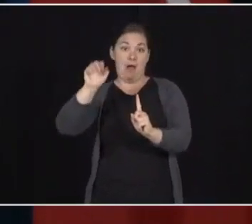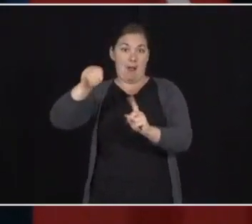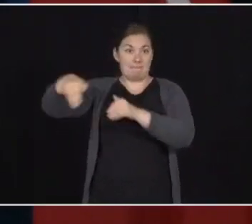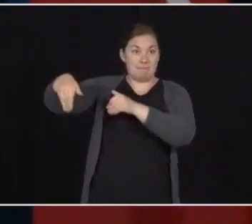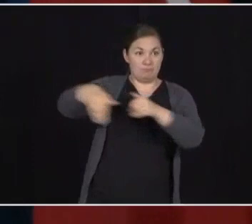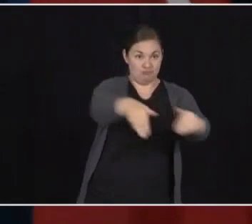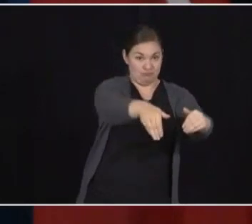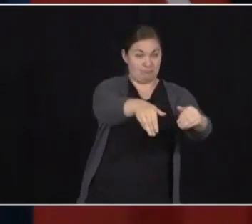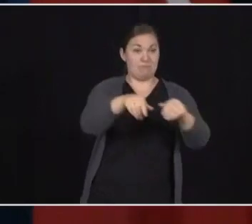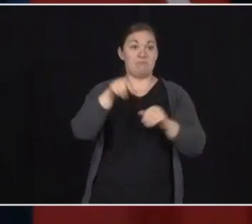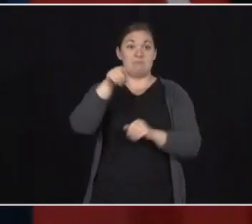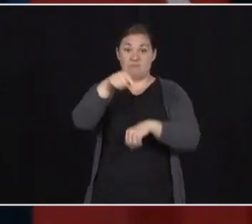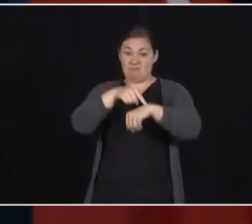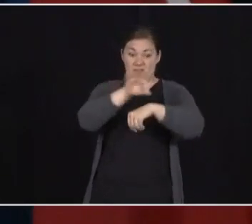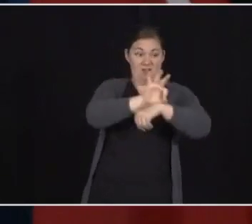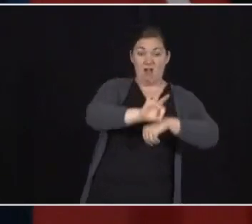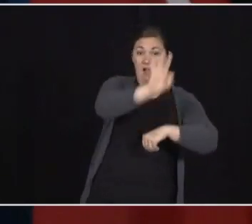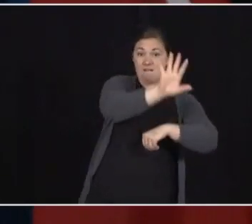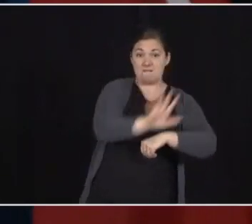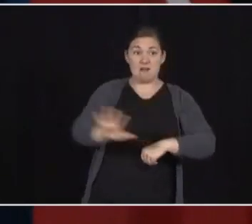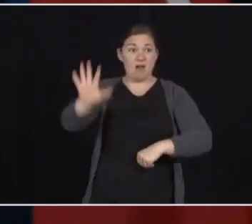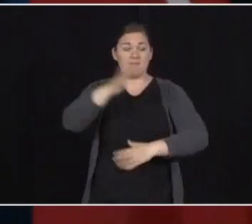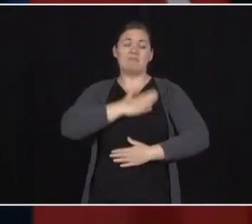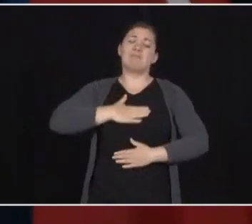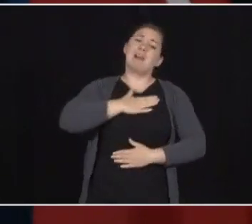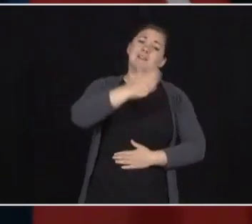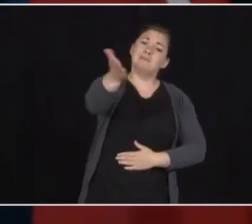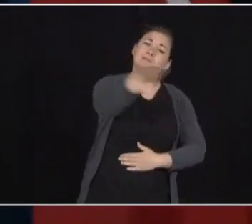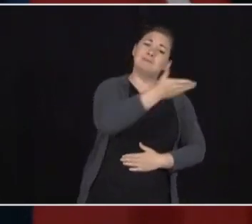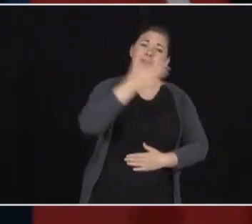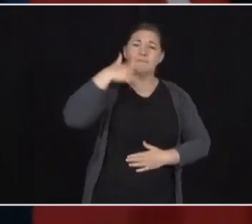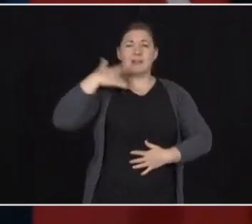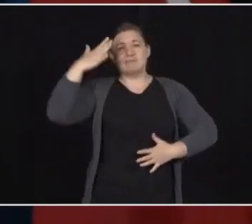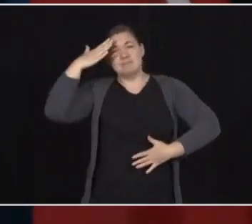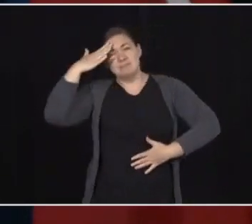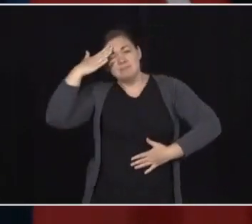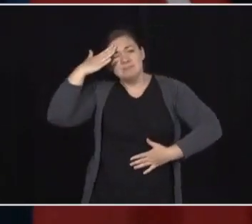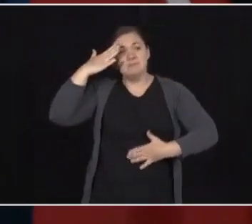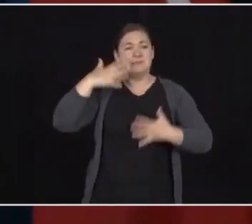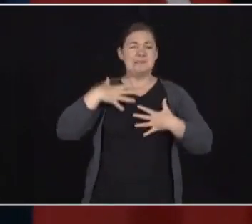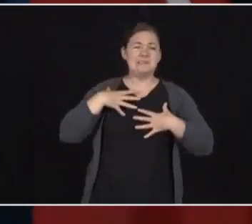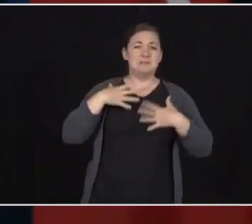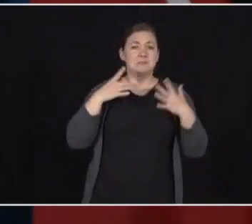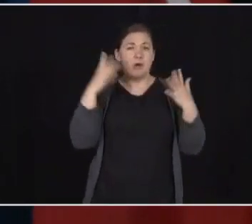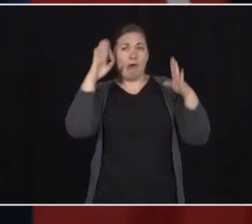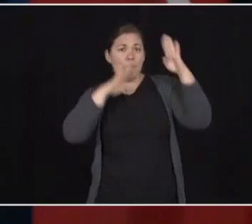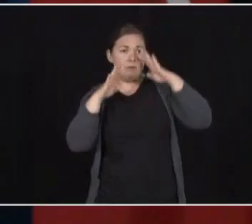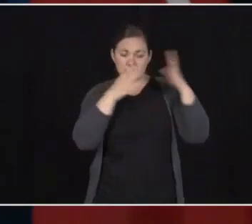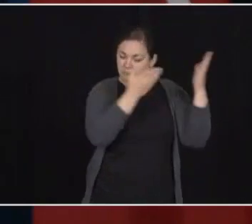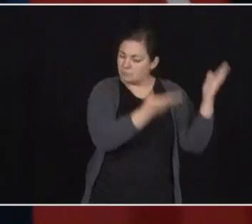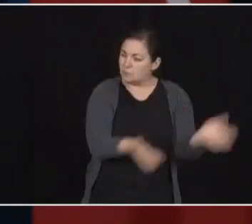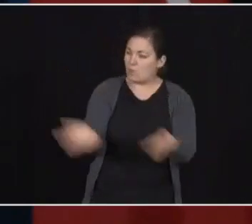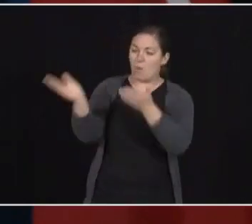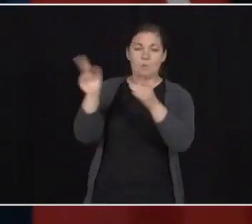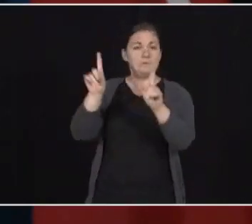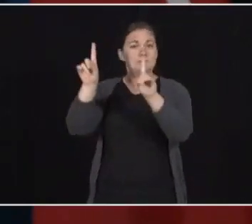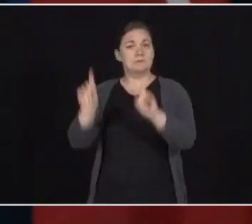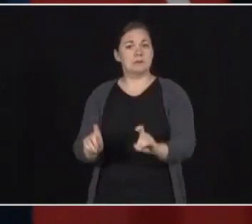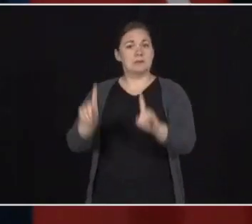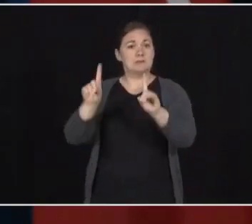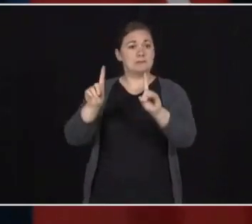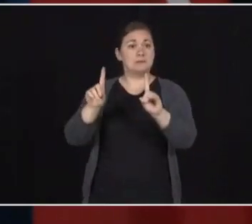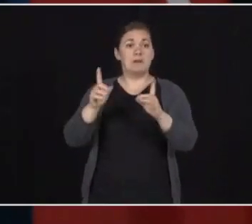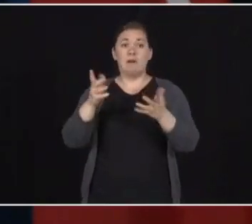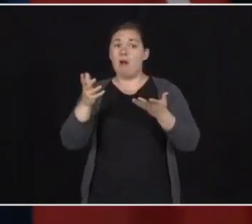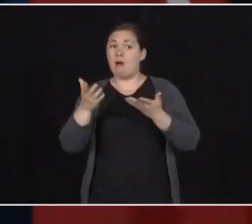if you feel like you have symptoms and you want to go get tested, please go get tested. And even if you